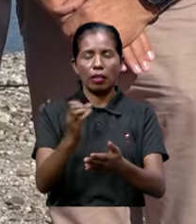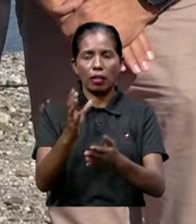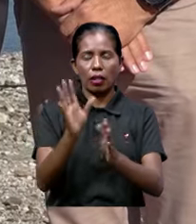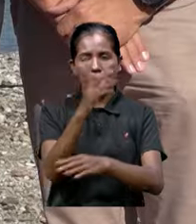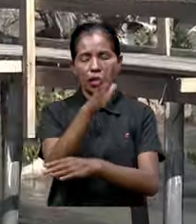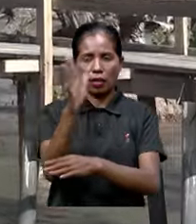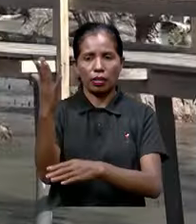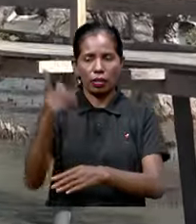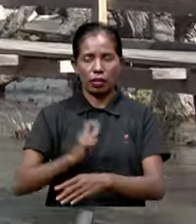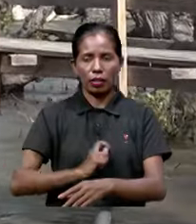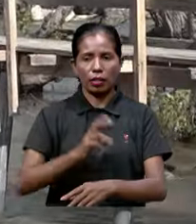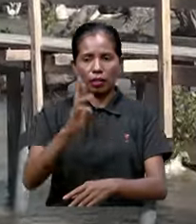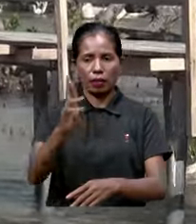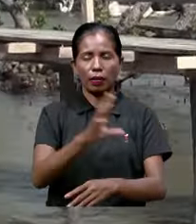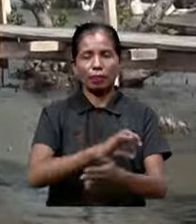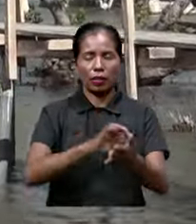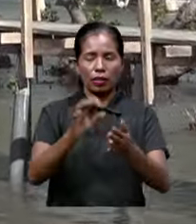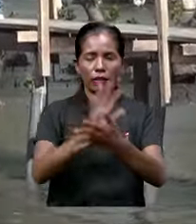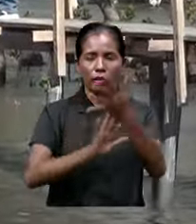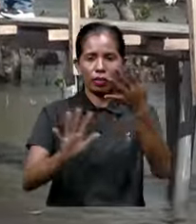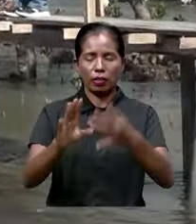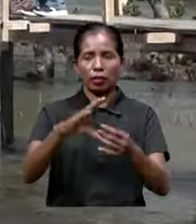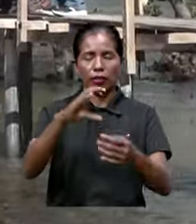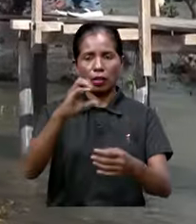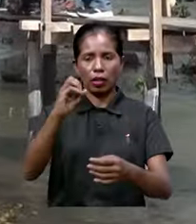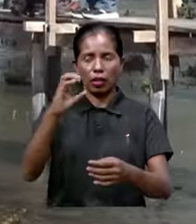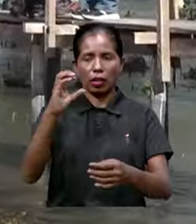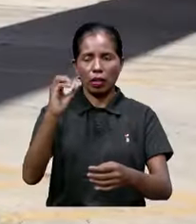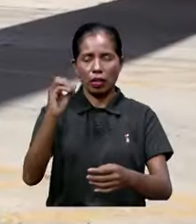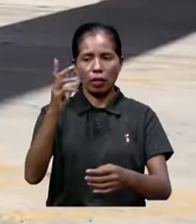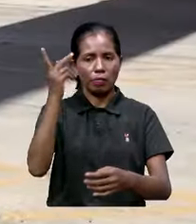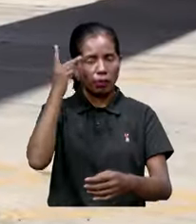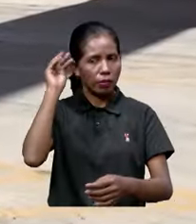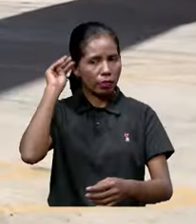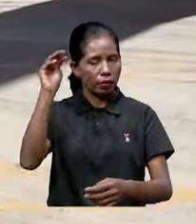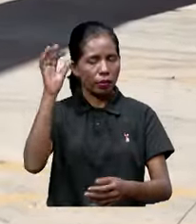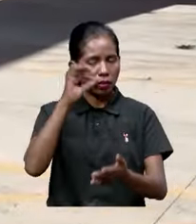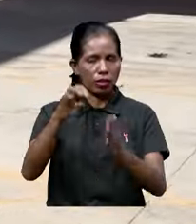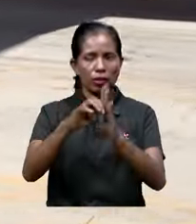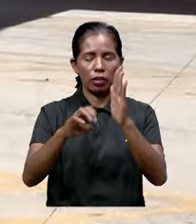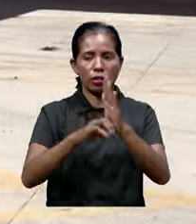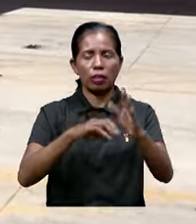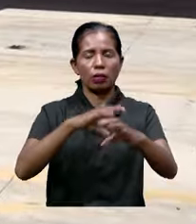Portu Tibar. A fã inauguração, né? Seu Timor Port, primeiro-ministro, secretário de Estado de